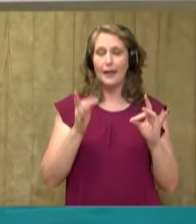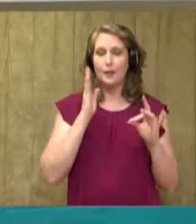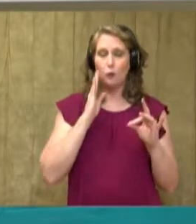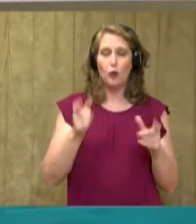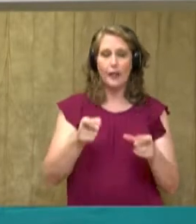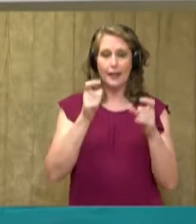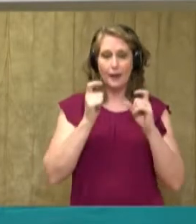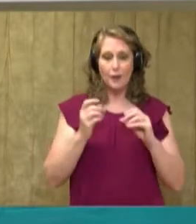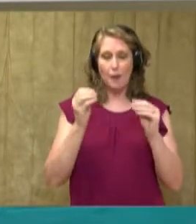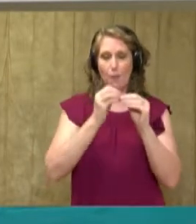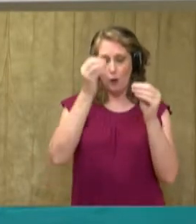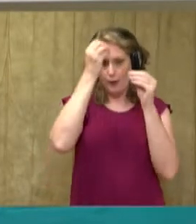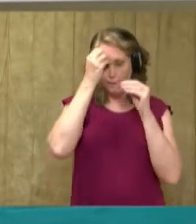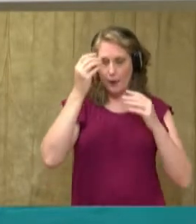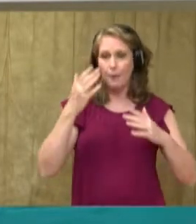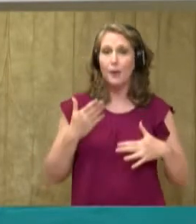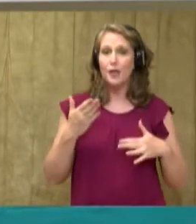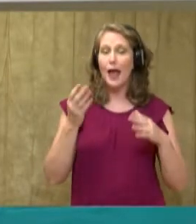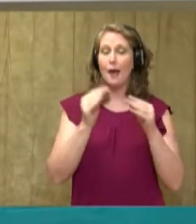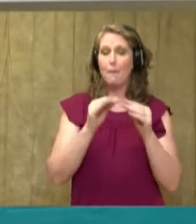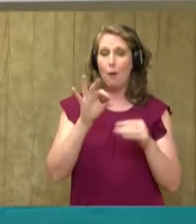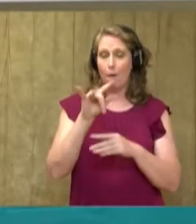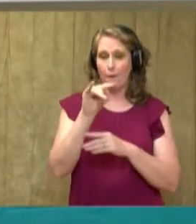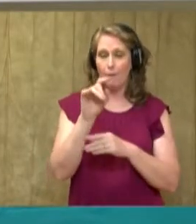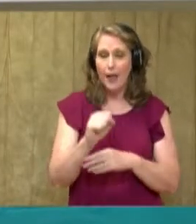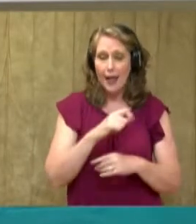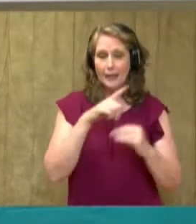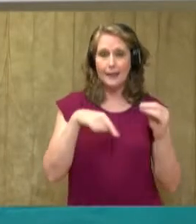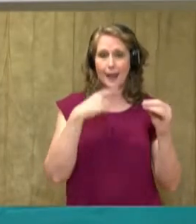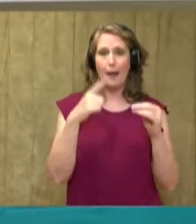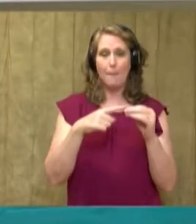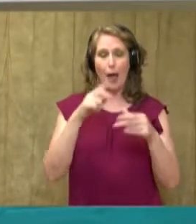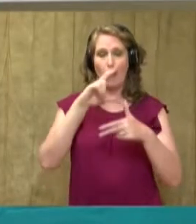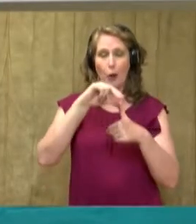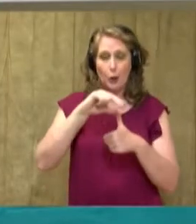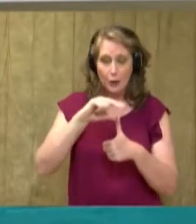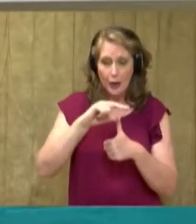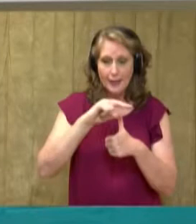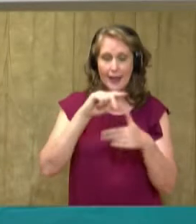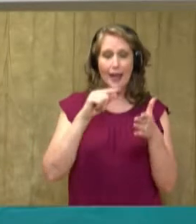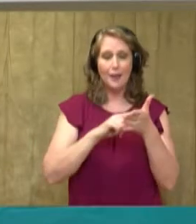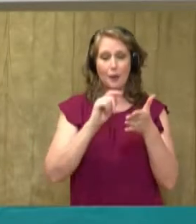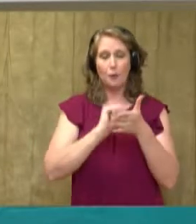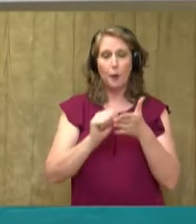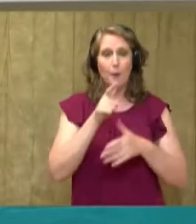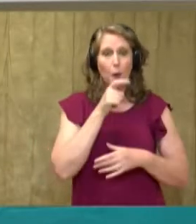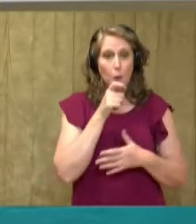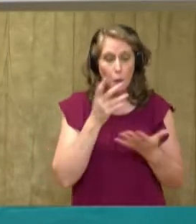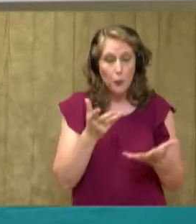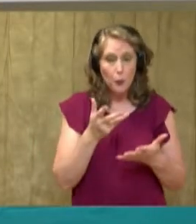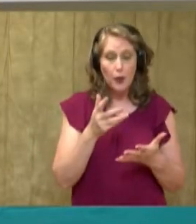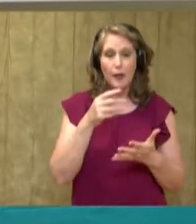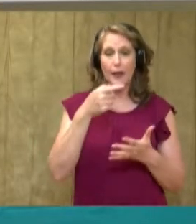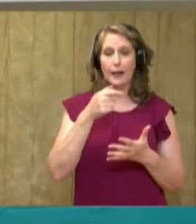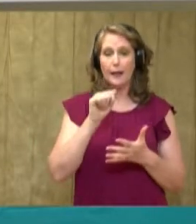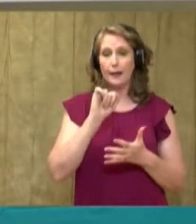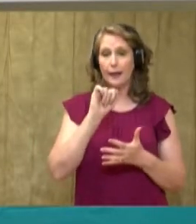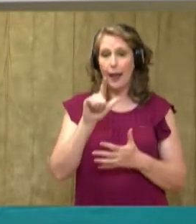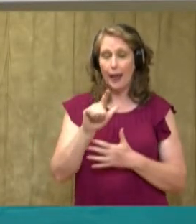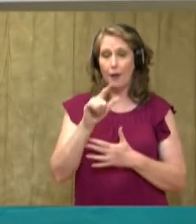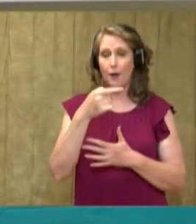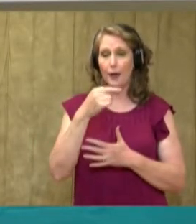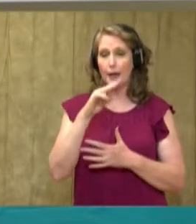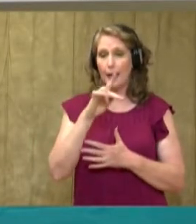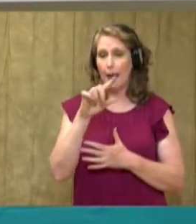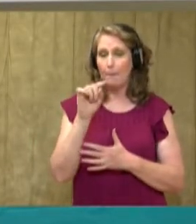us more information and more facts about hurricanes. And this was written by Gail Gibbons. And I thought